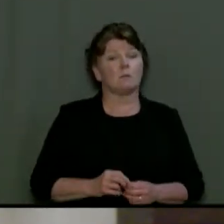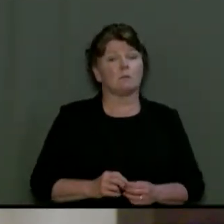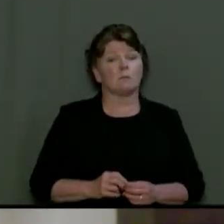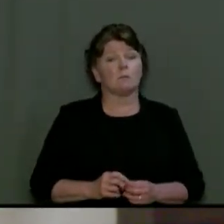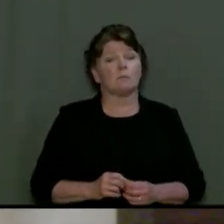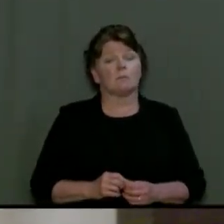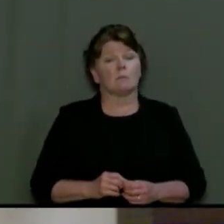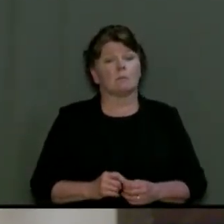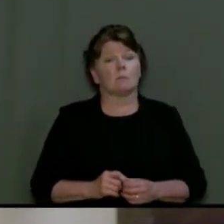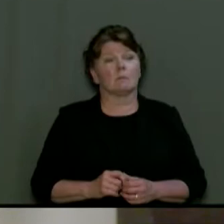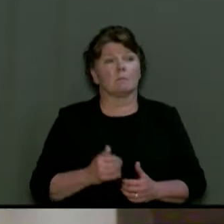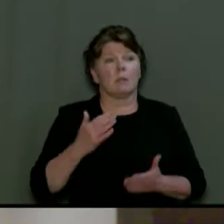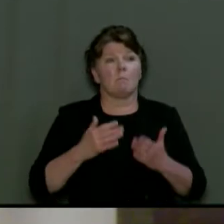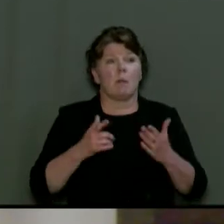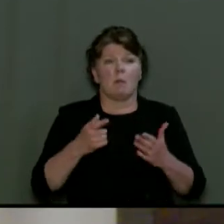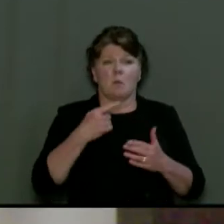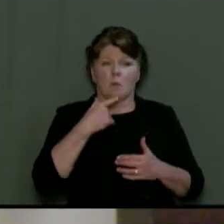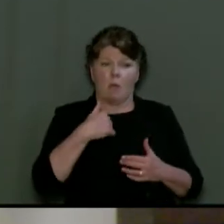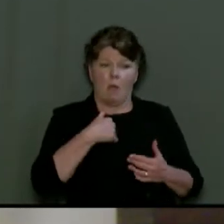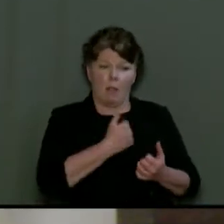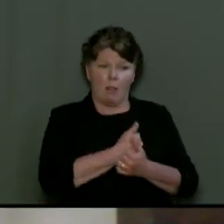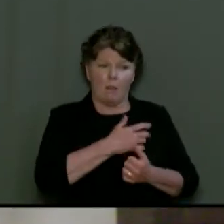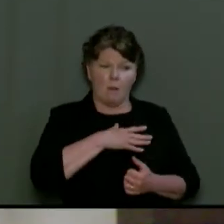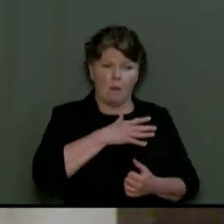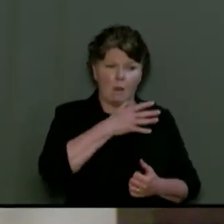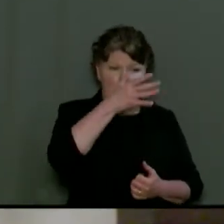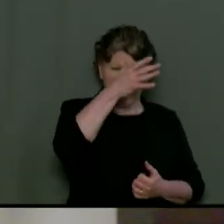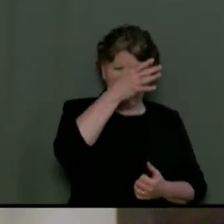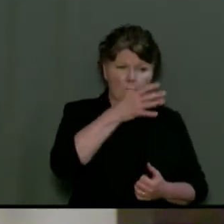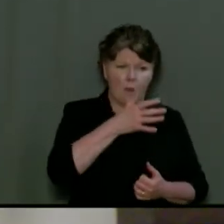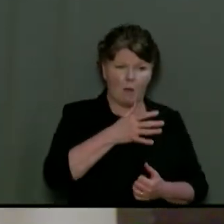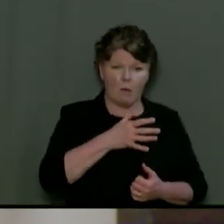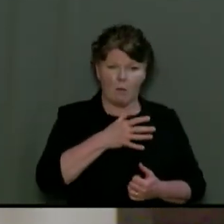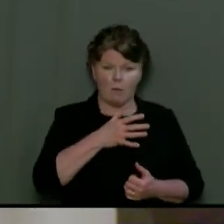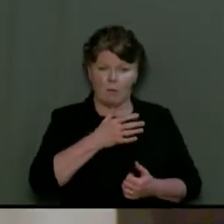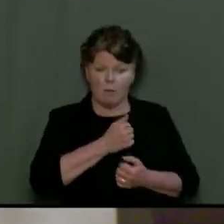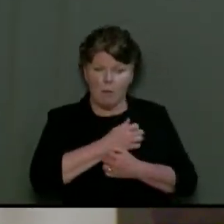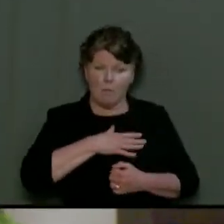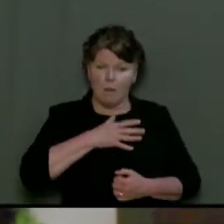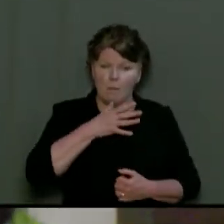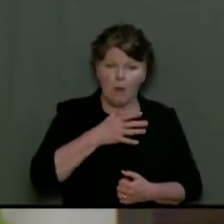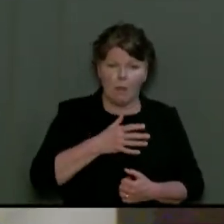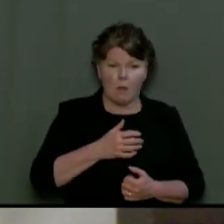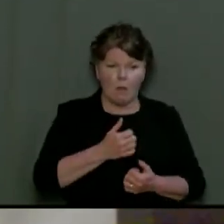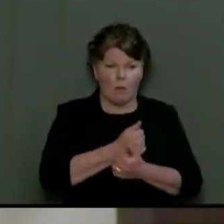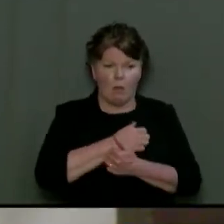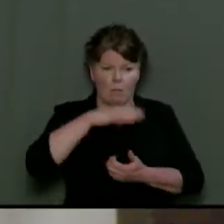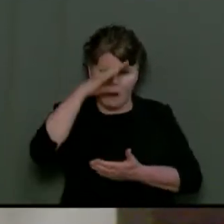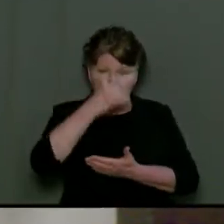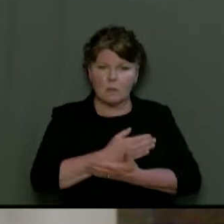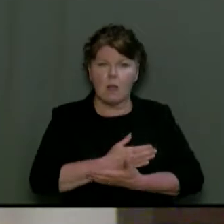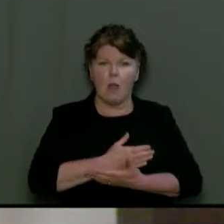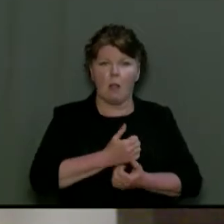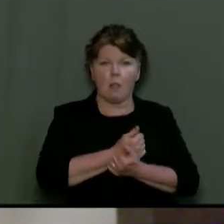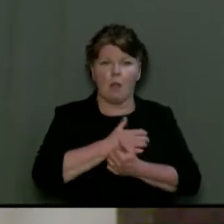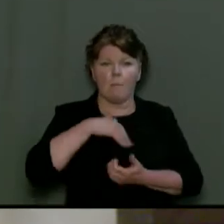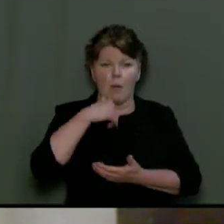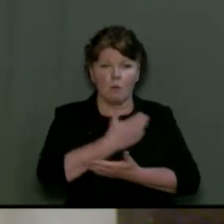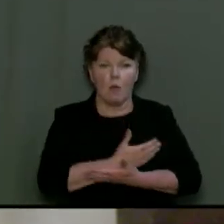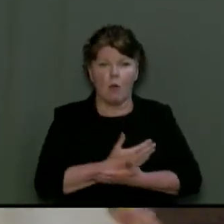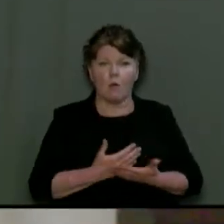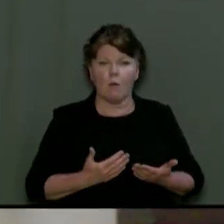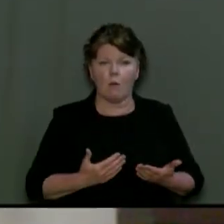You might say, I love my father, or I love my mother, or I love my son, or I love my